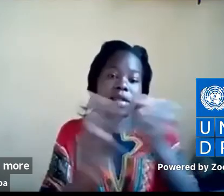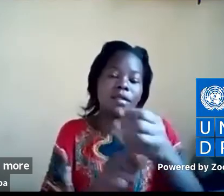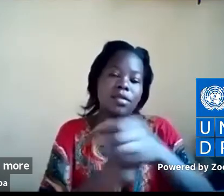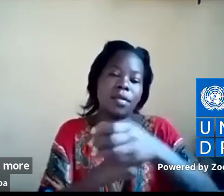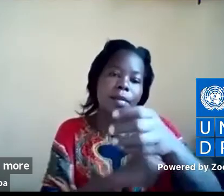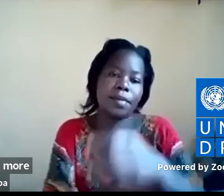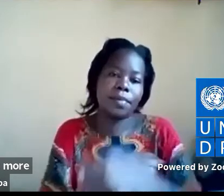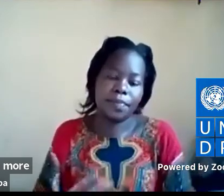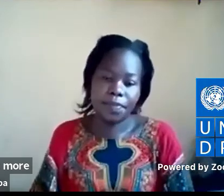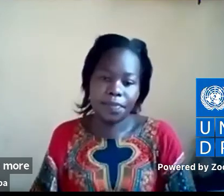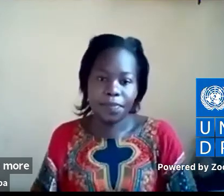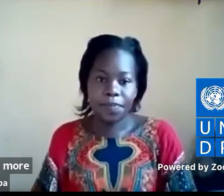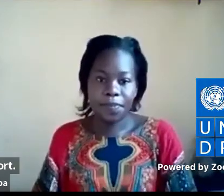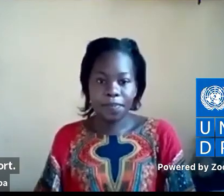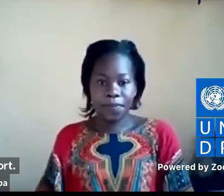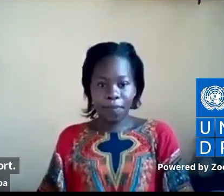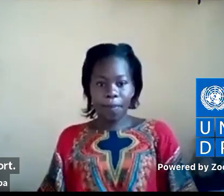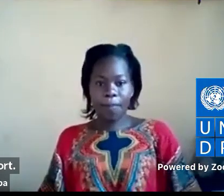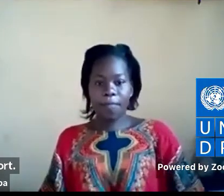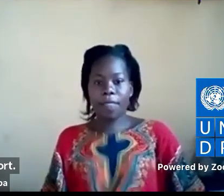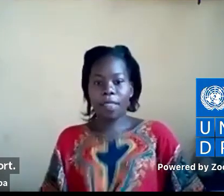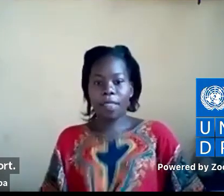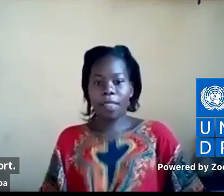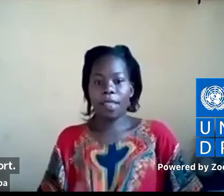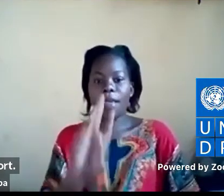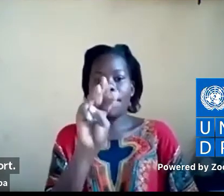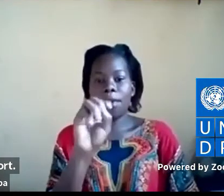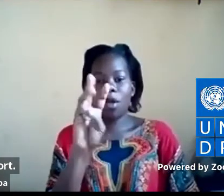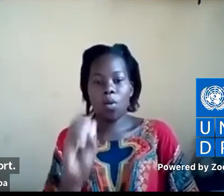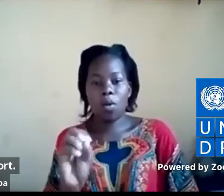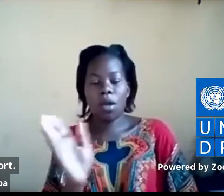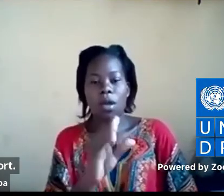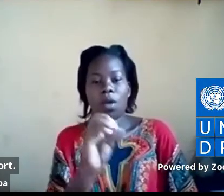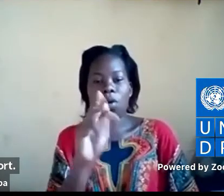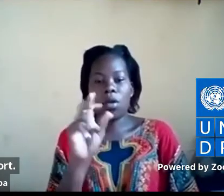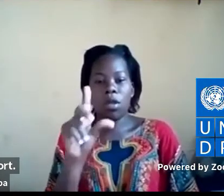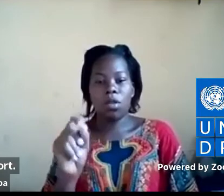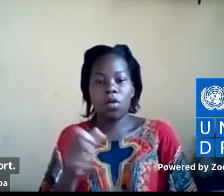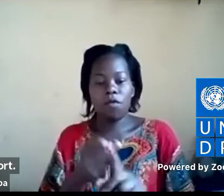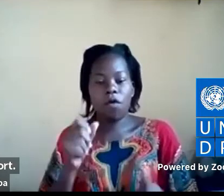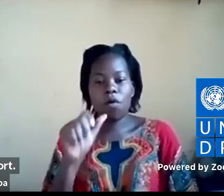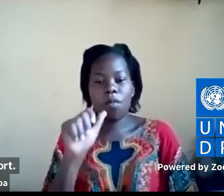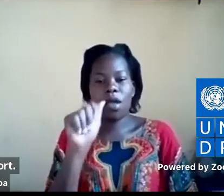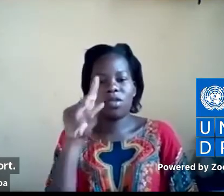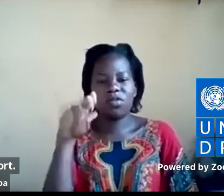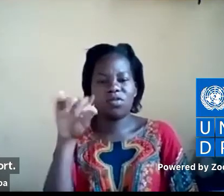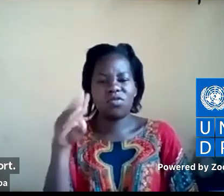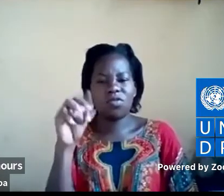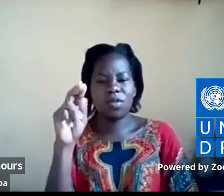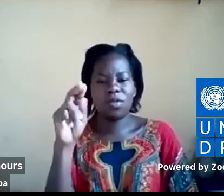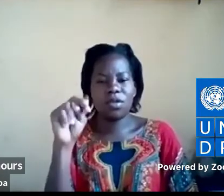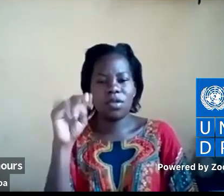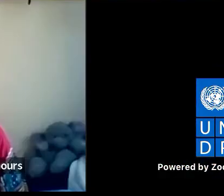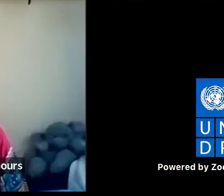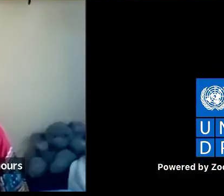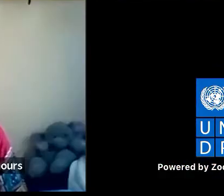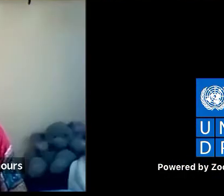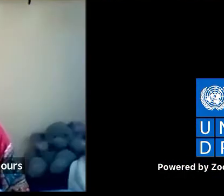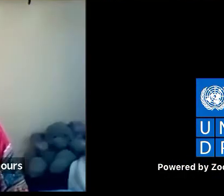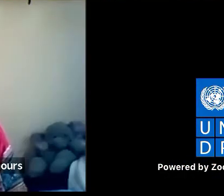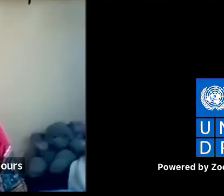Mawa Emmanuel Okang. Hello, I'm Emmanuel from Ajumani. May I know when the pitching date would be conducted? I'll respond to that one after this.